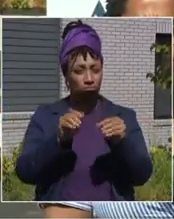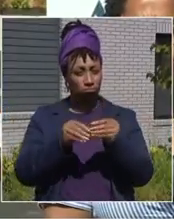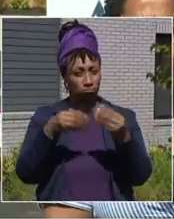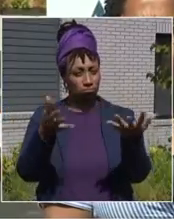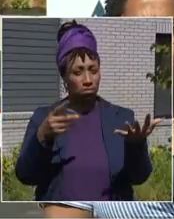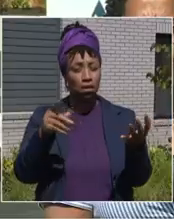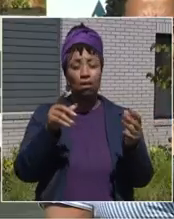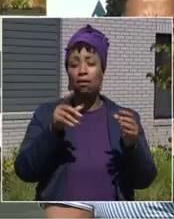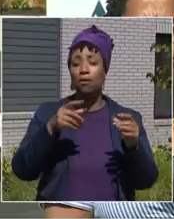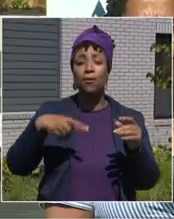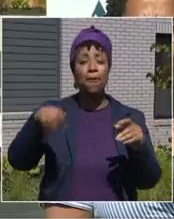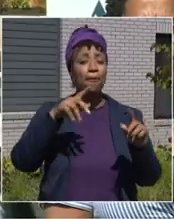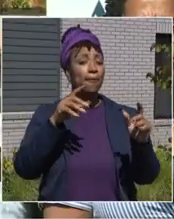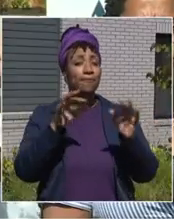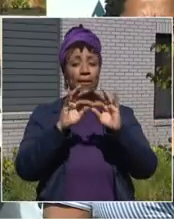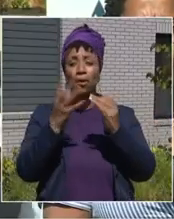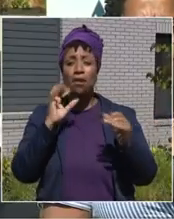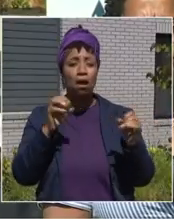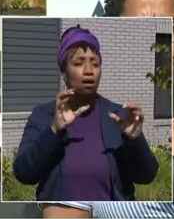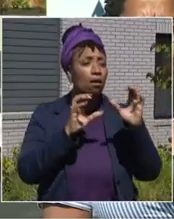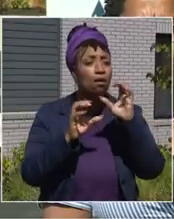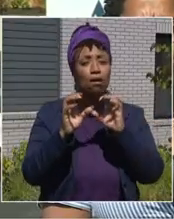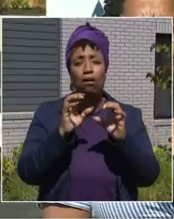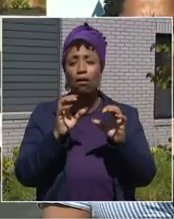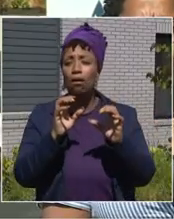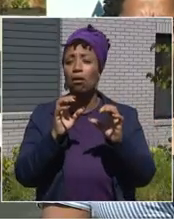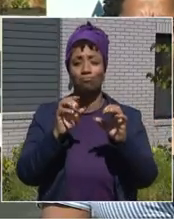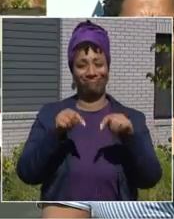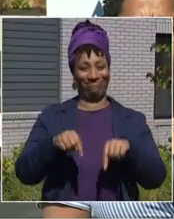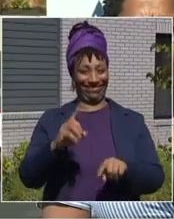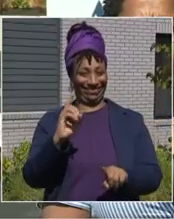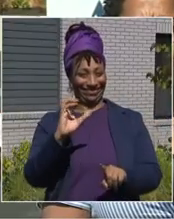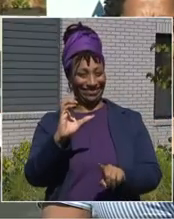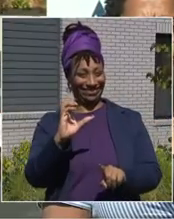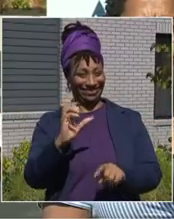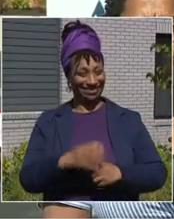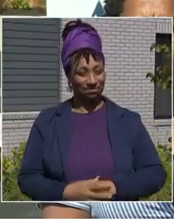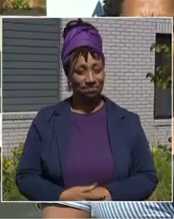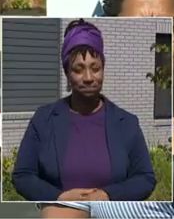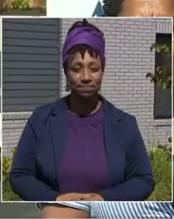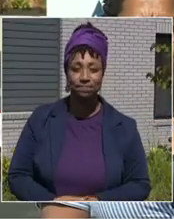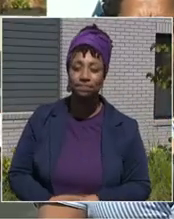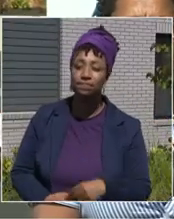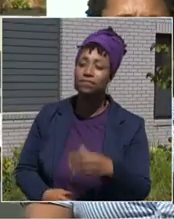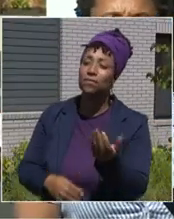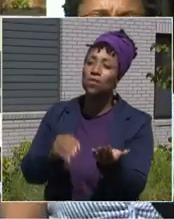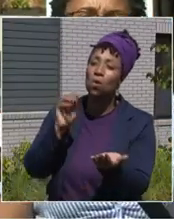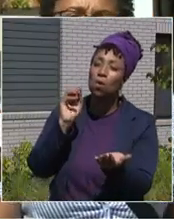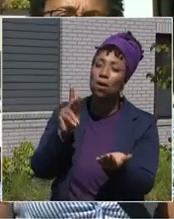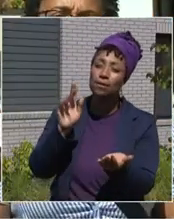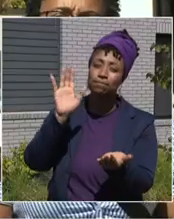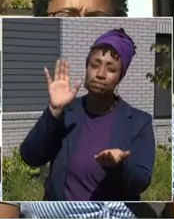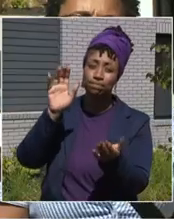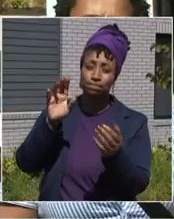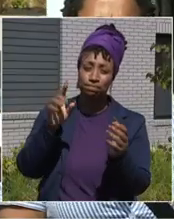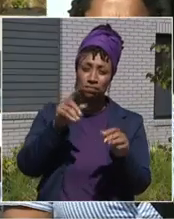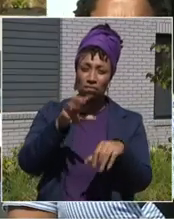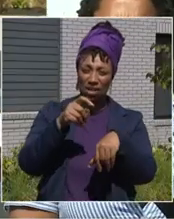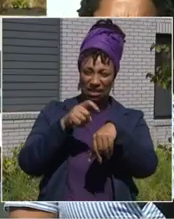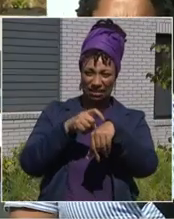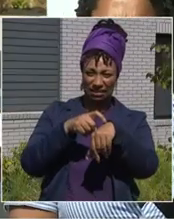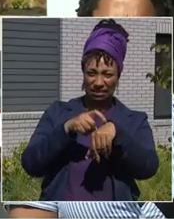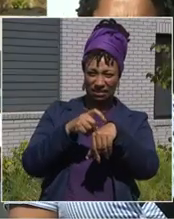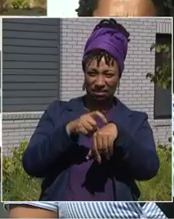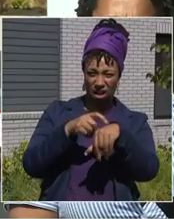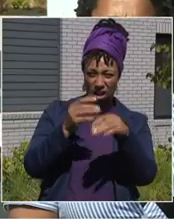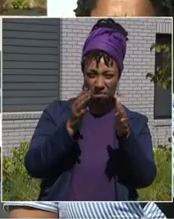Mayor, wanted to ask you now with the deadline or the date that passed this week with the president's action in D.C.